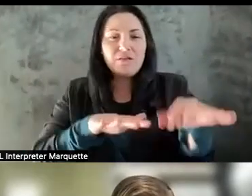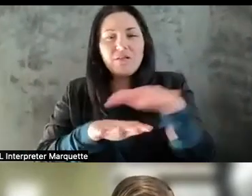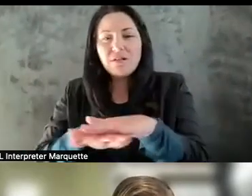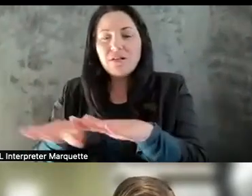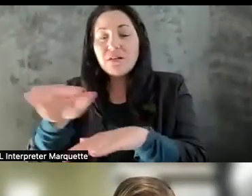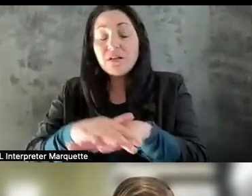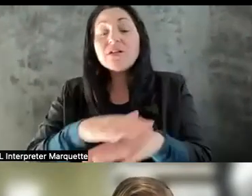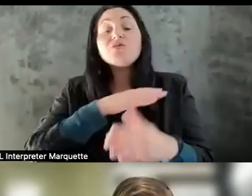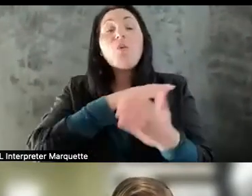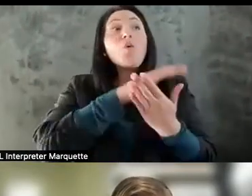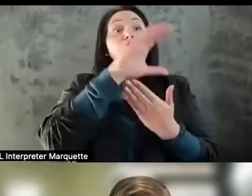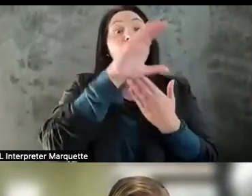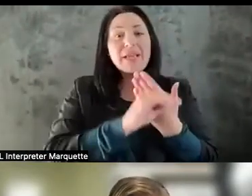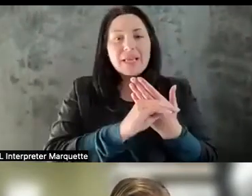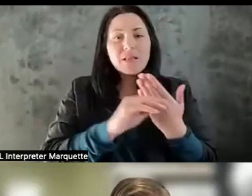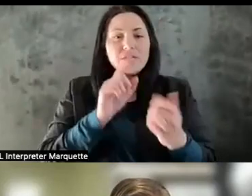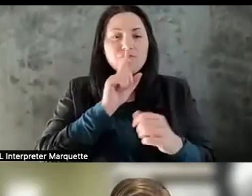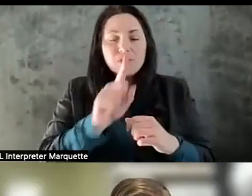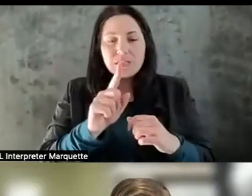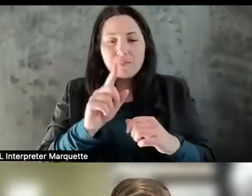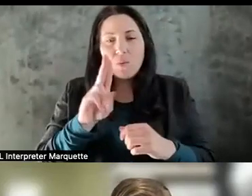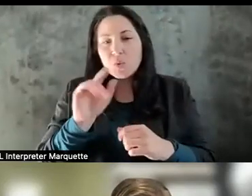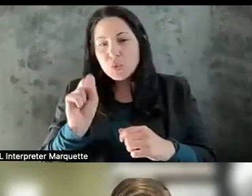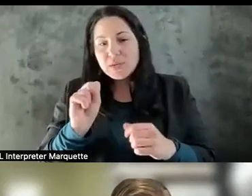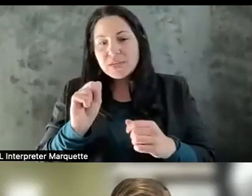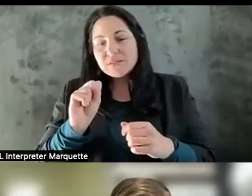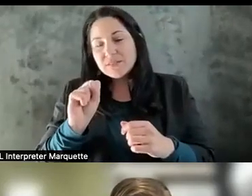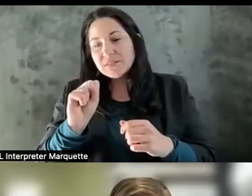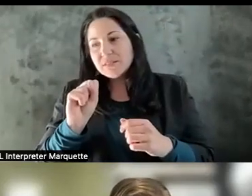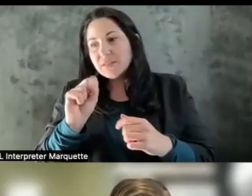level, it really is about those units of inquiry around 6